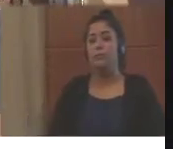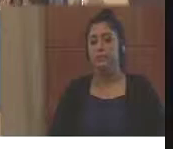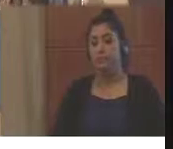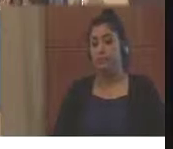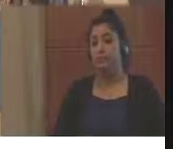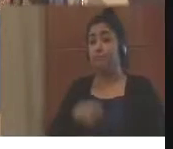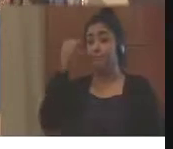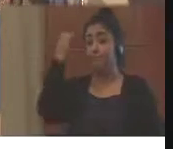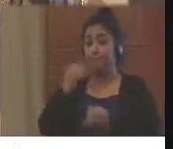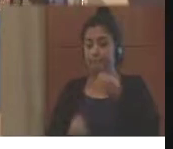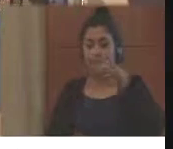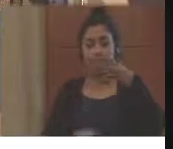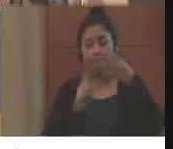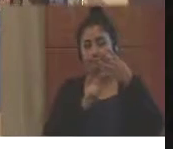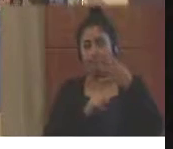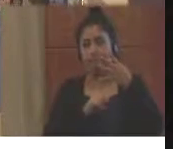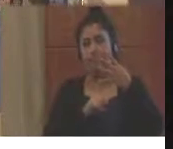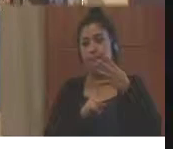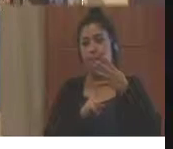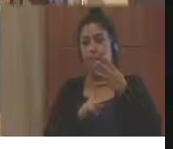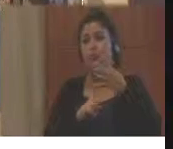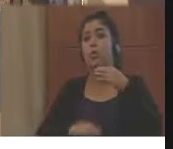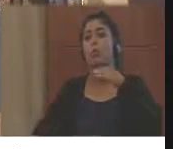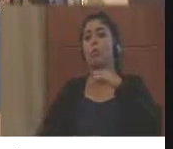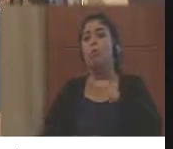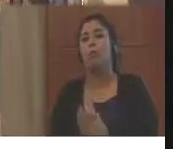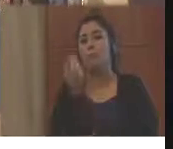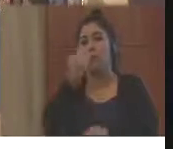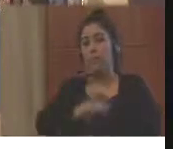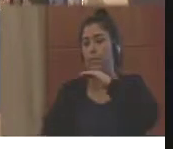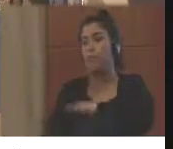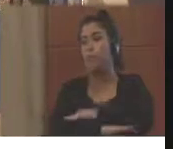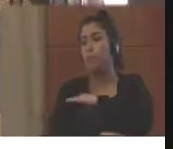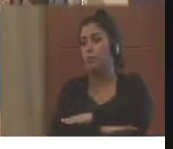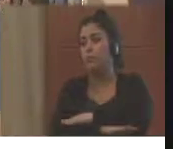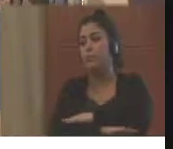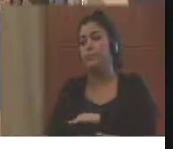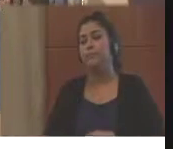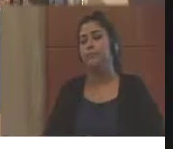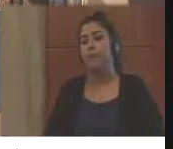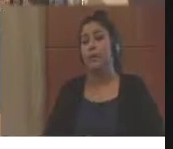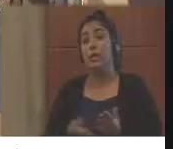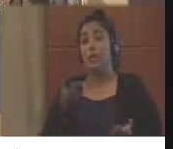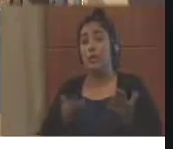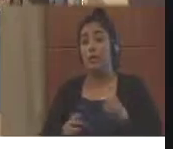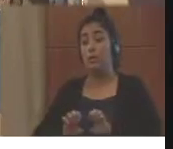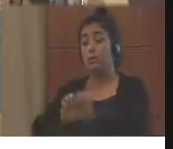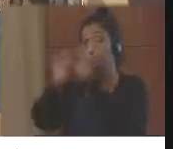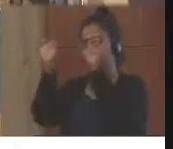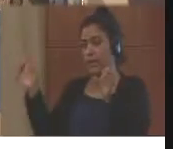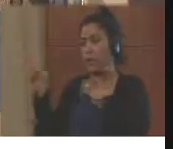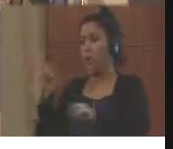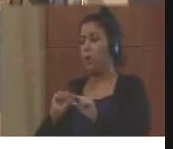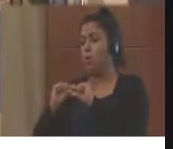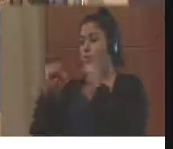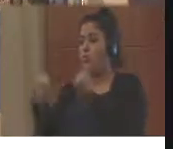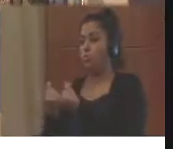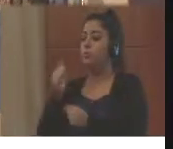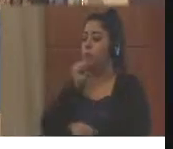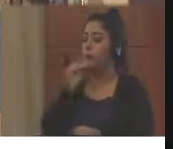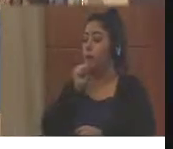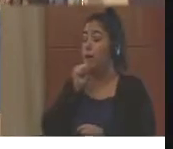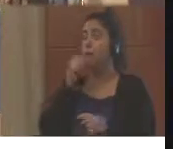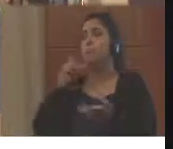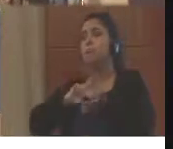fourth, to promote the development of a platform that in such a way that the private sector can have and